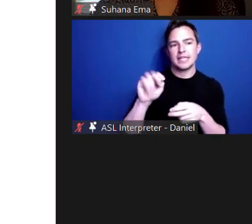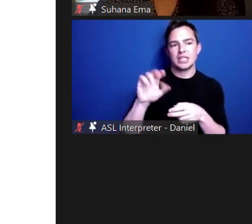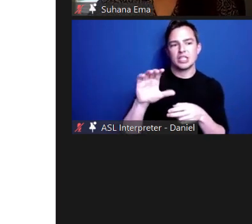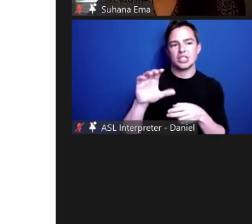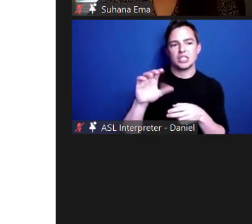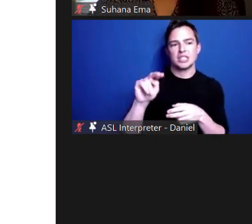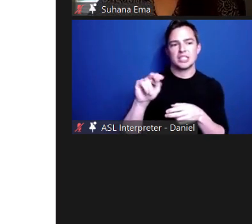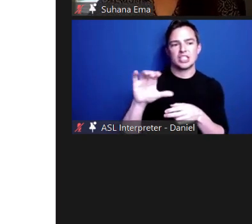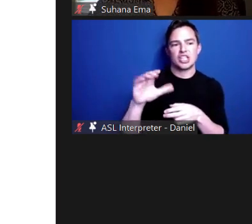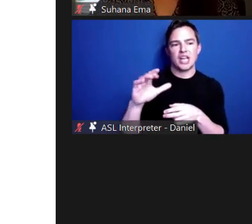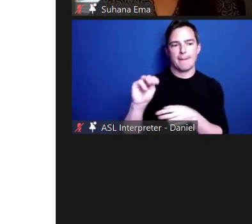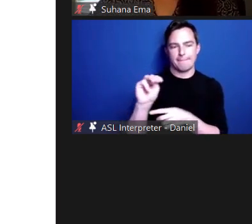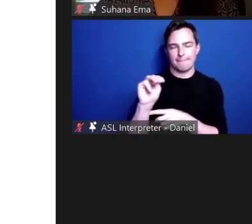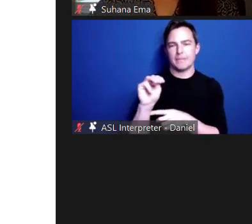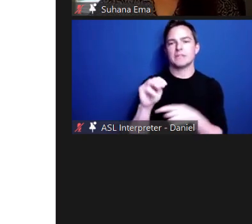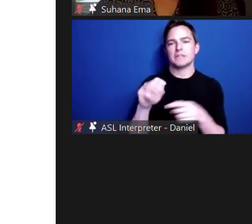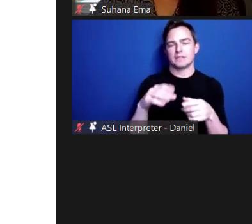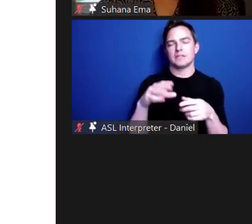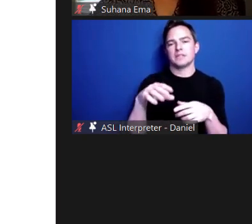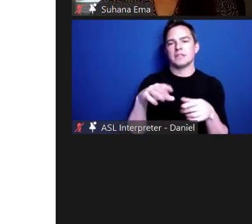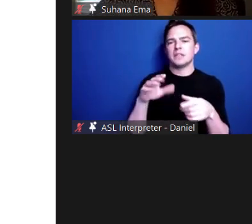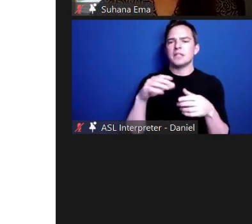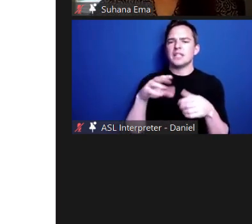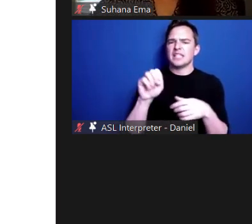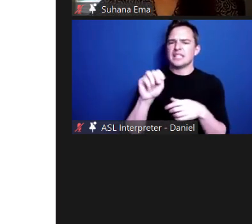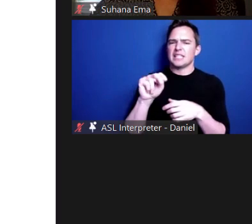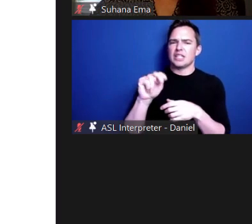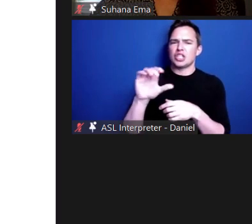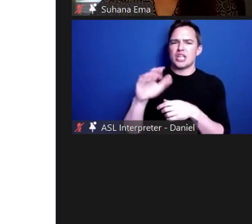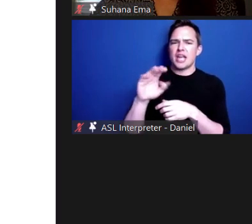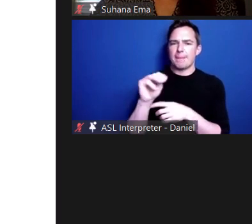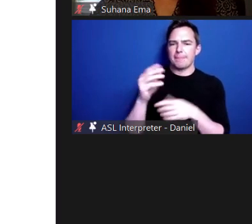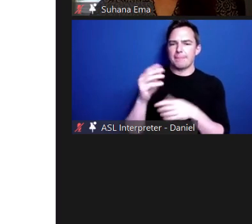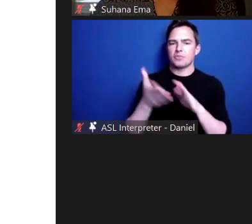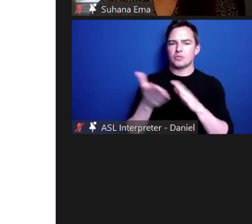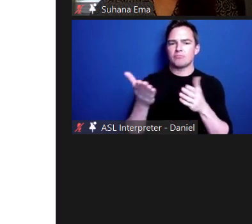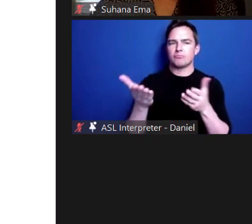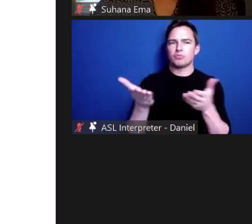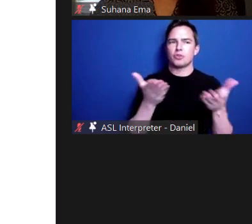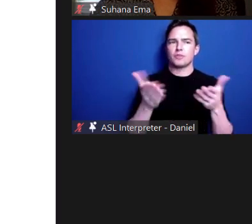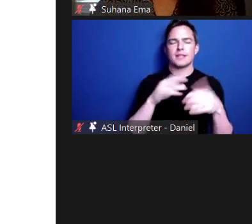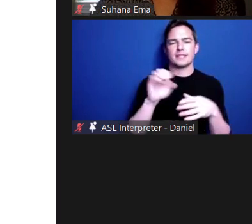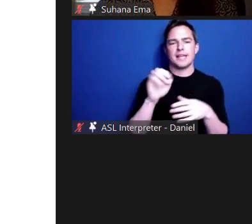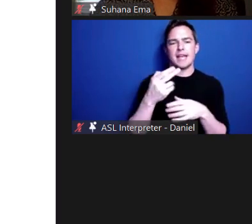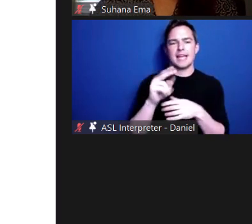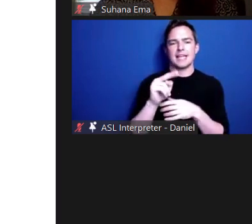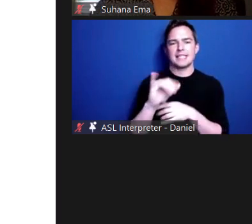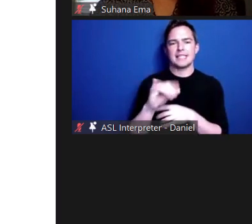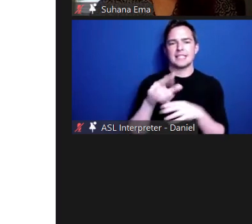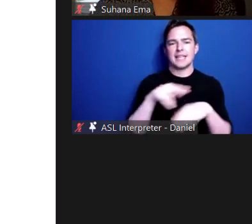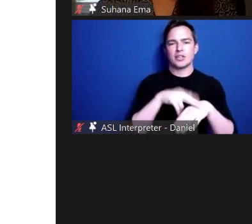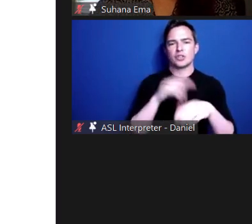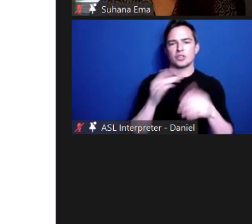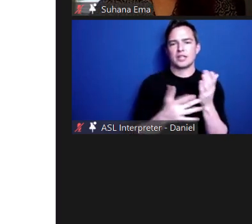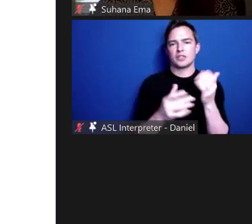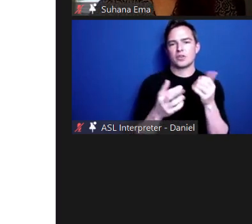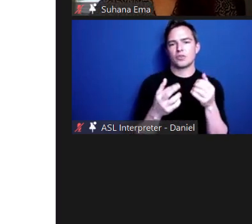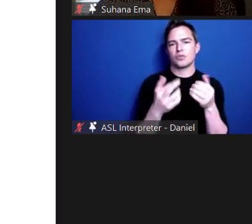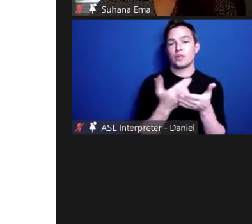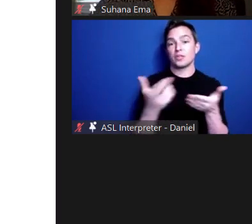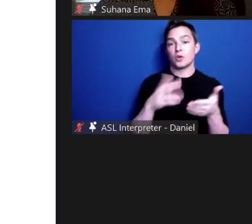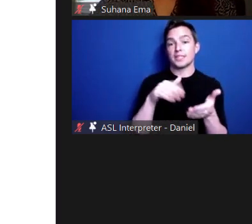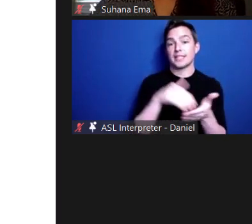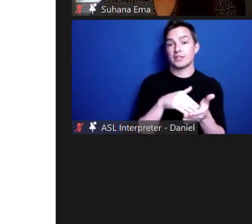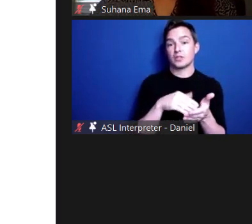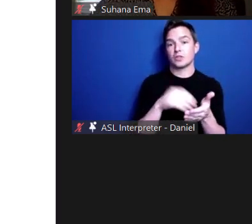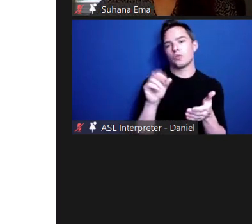University. And NCHAM, as you may know, serves as the EHDI National Technical Resource Center, or